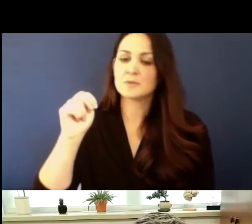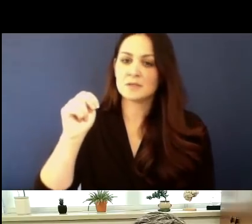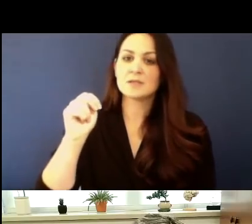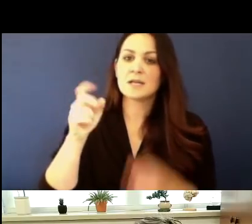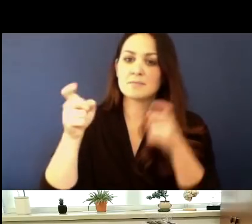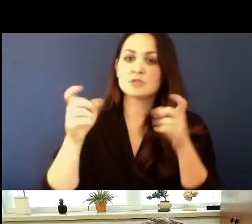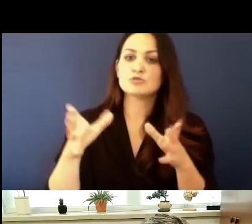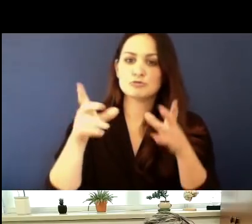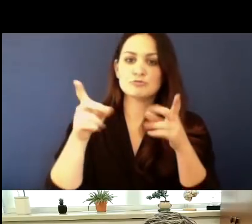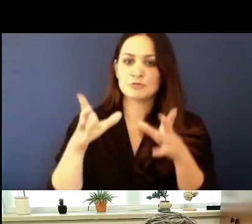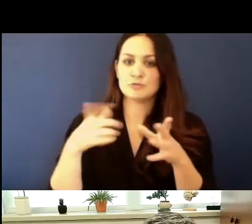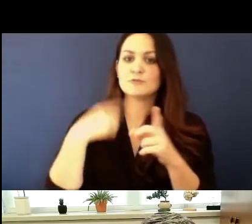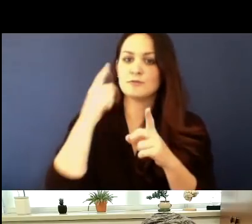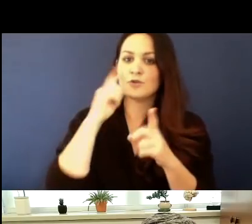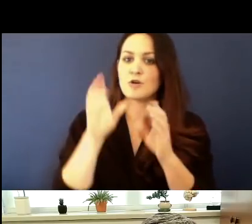Inclusion.